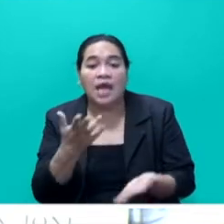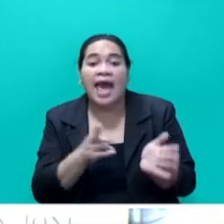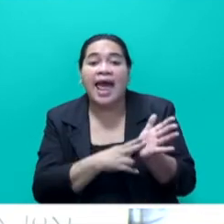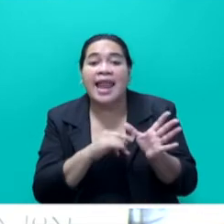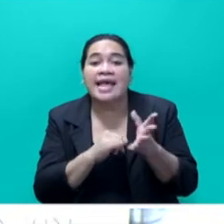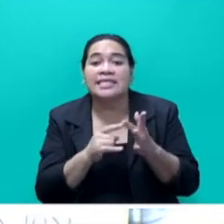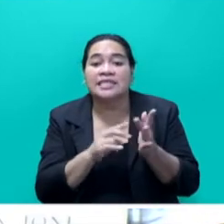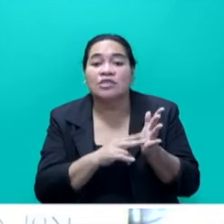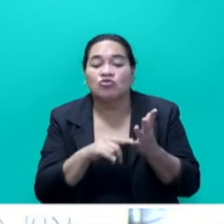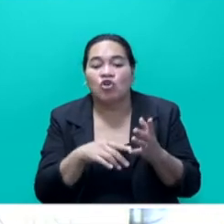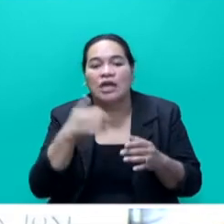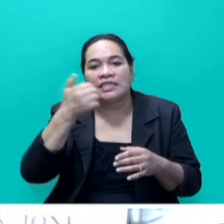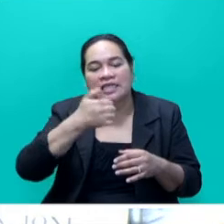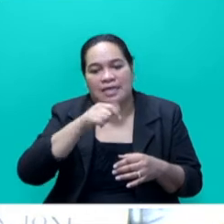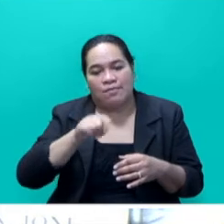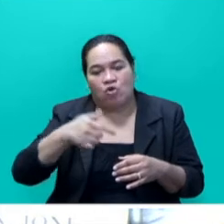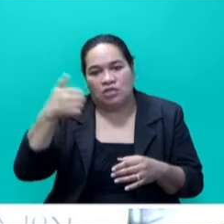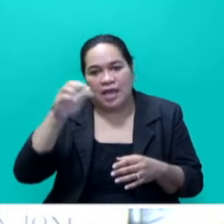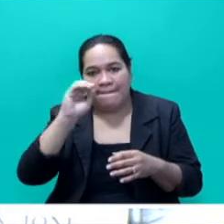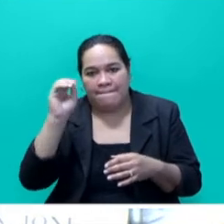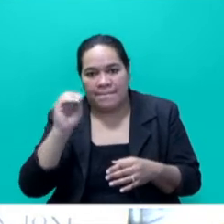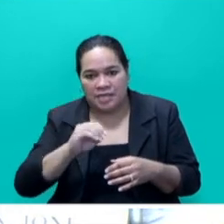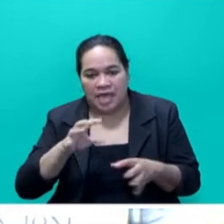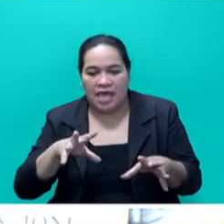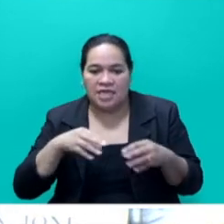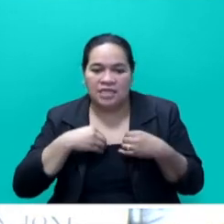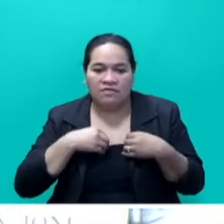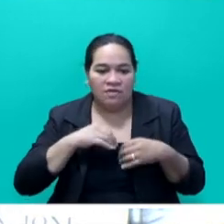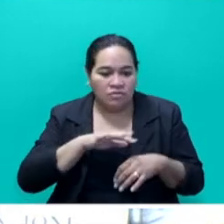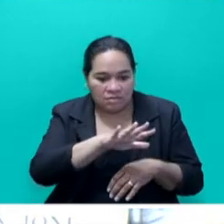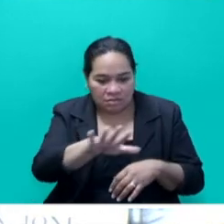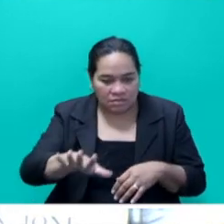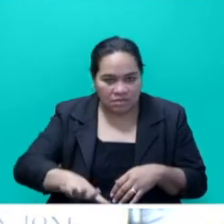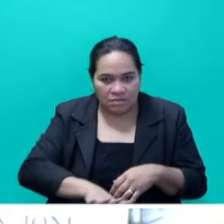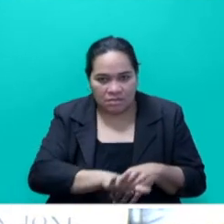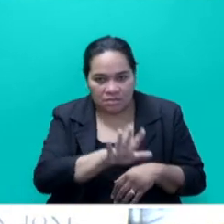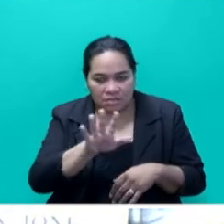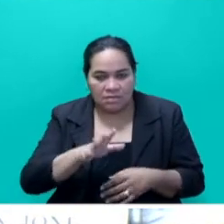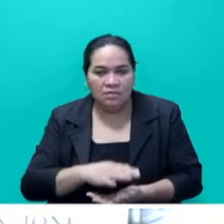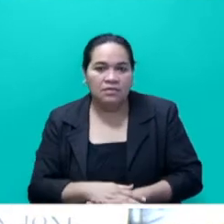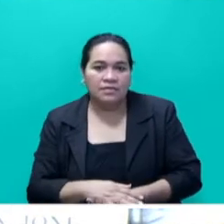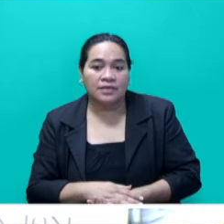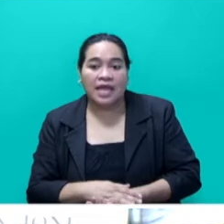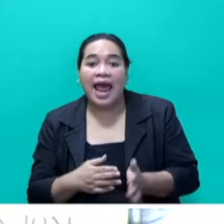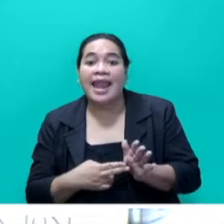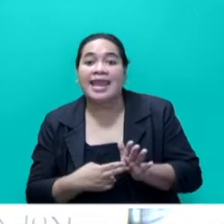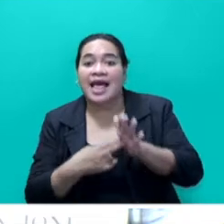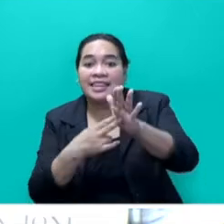received 16.6% of the total recipients came from Nasinu, which is about 48,829.